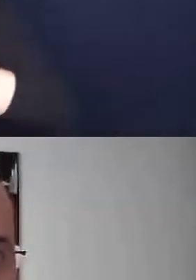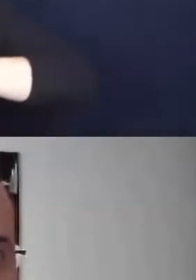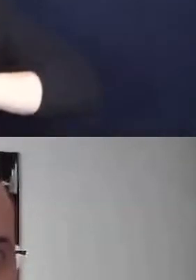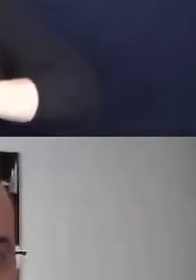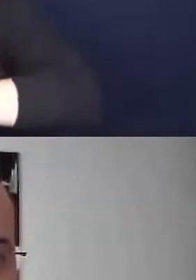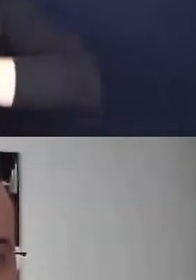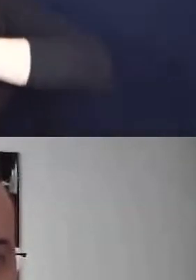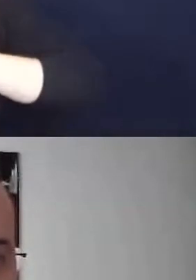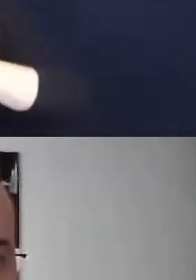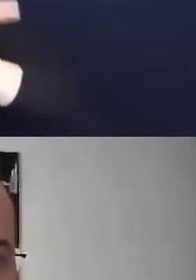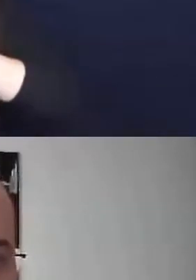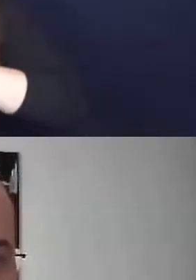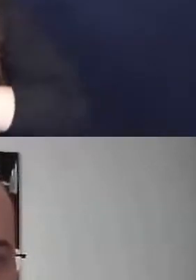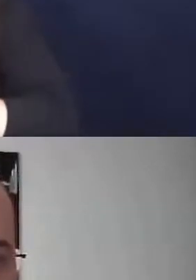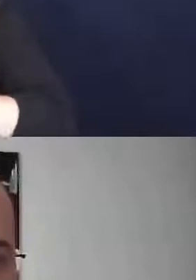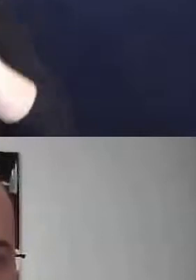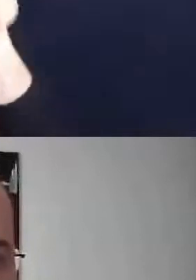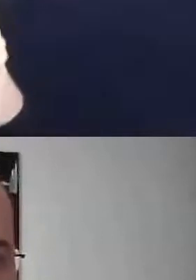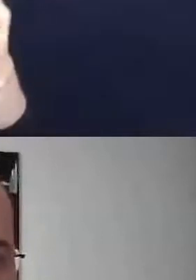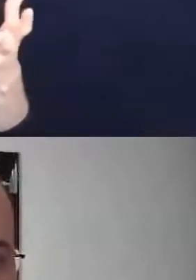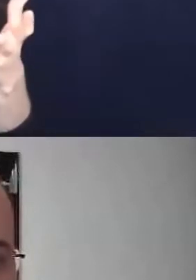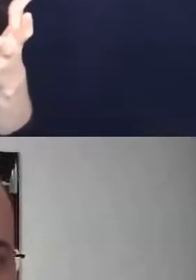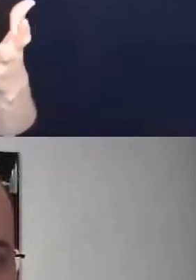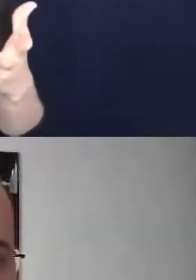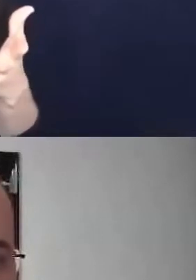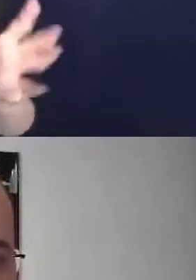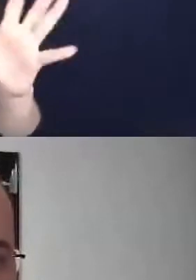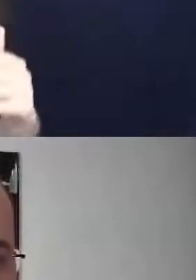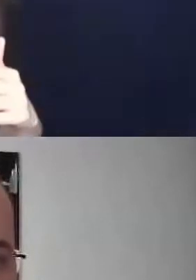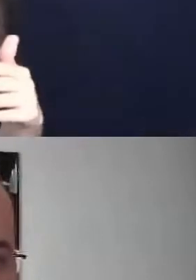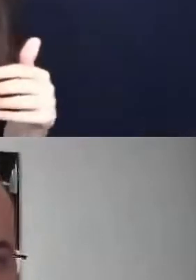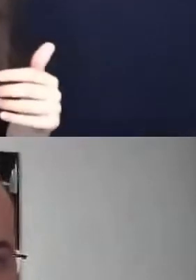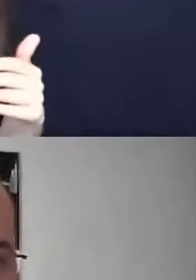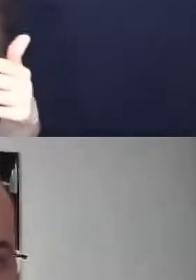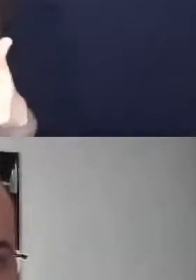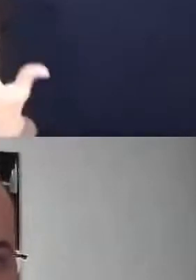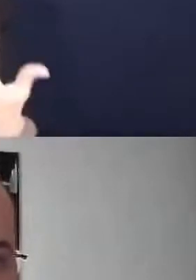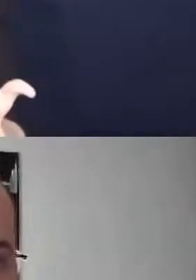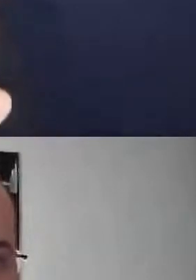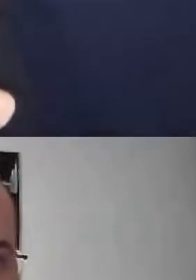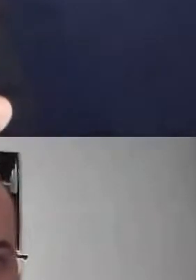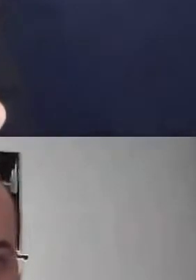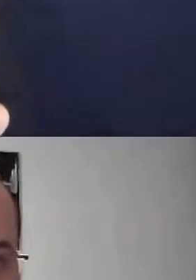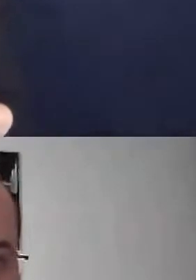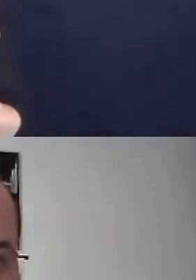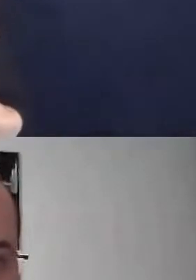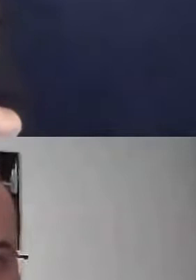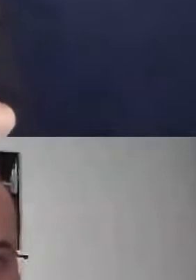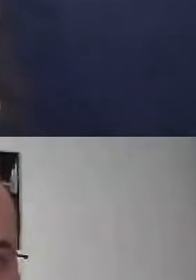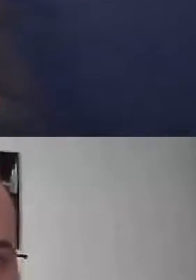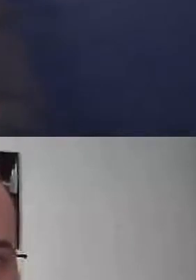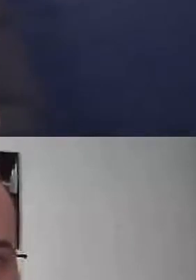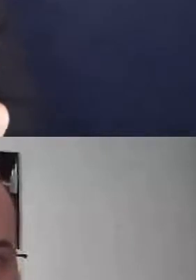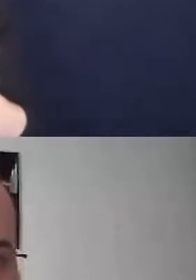the camera to be at. So that is personalized or personalizable in that sense. But I think if we